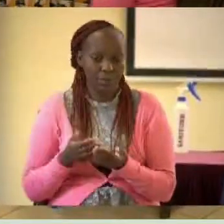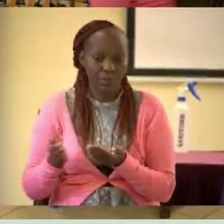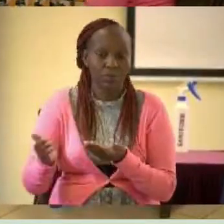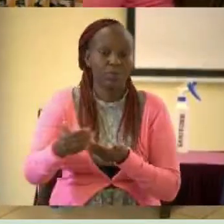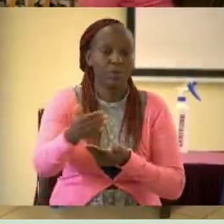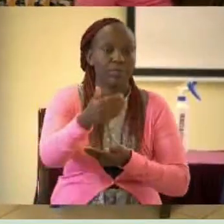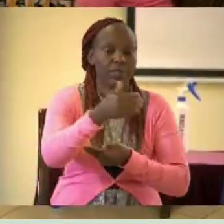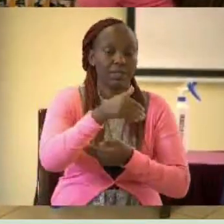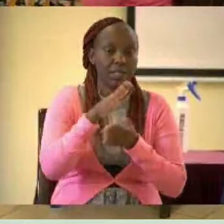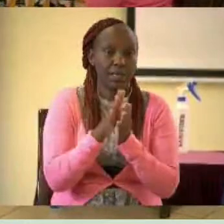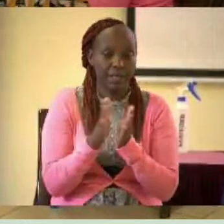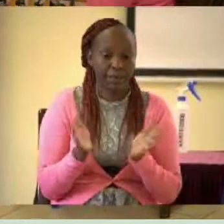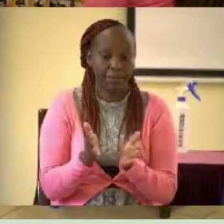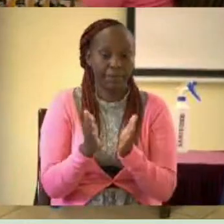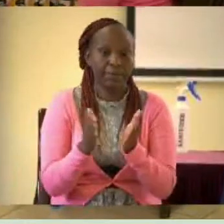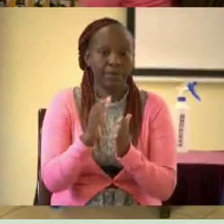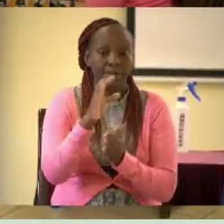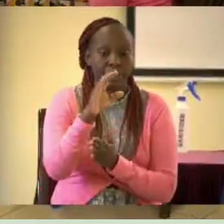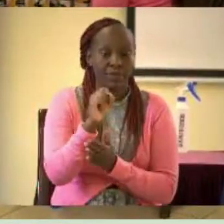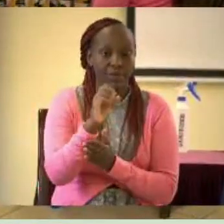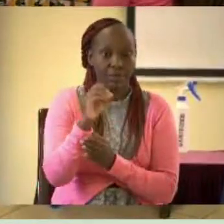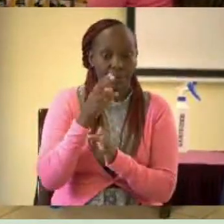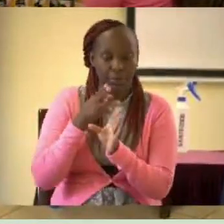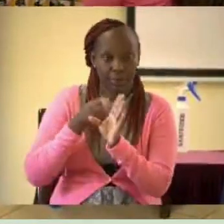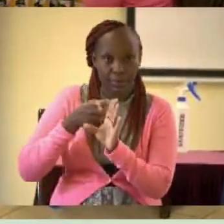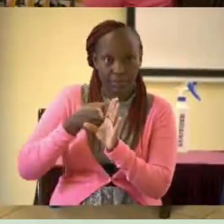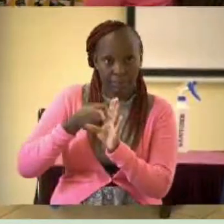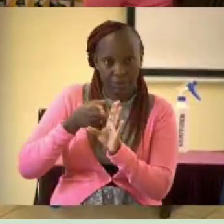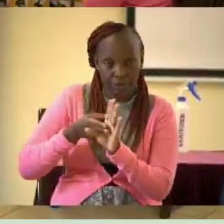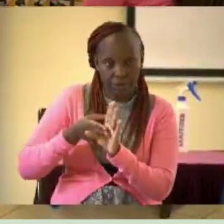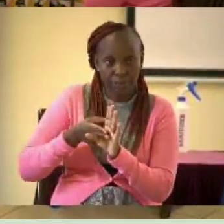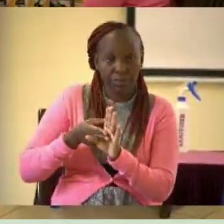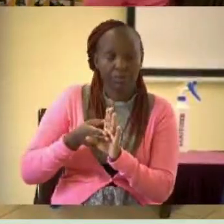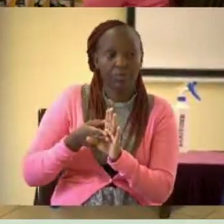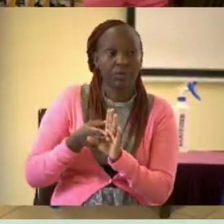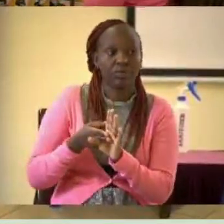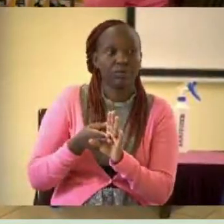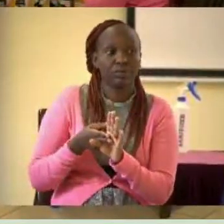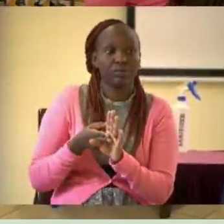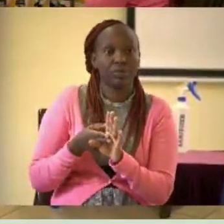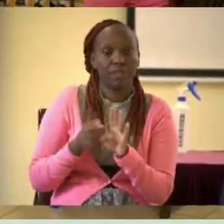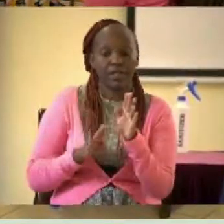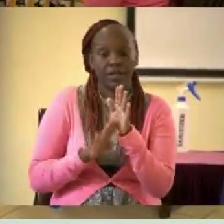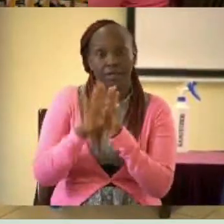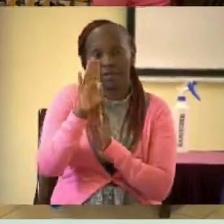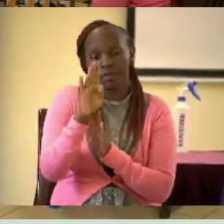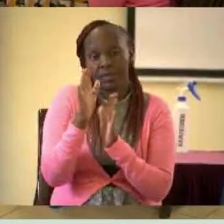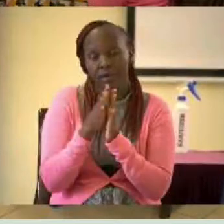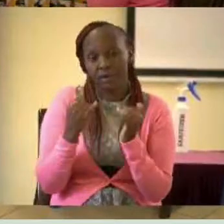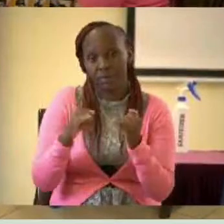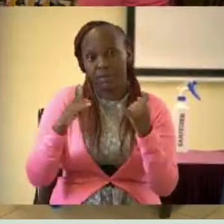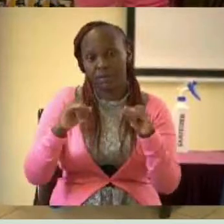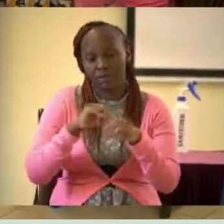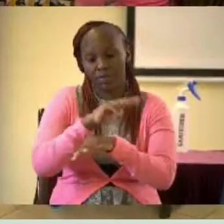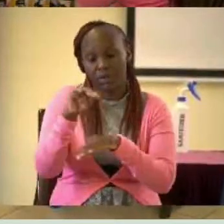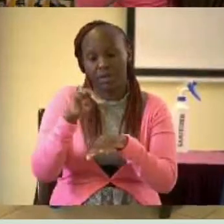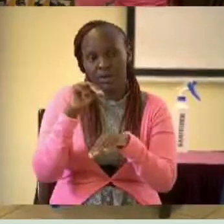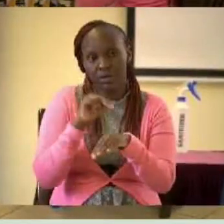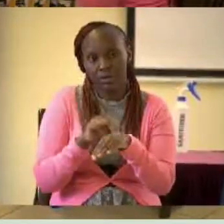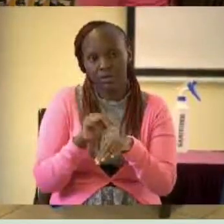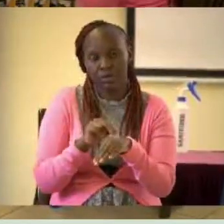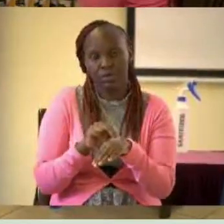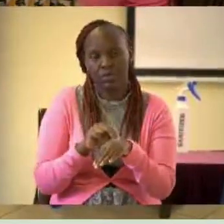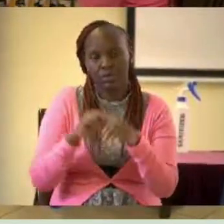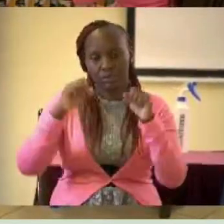and facilitate civil society participation in the development and implementation of the National Accord at that